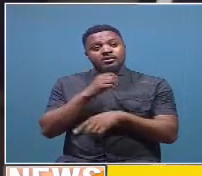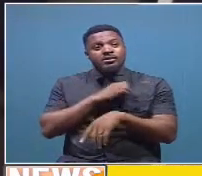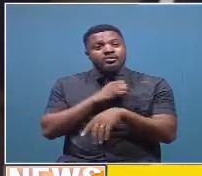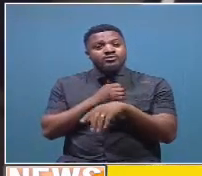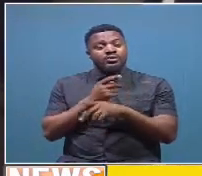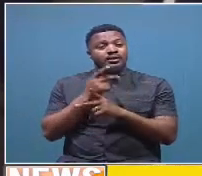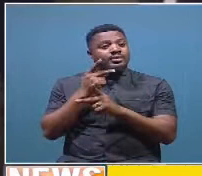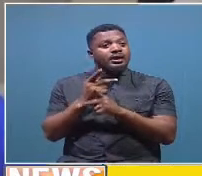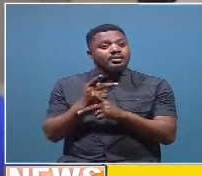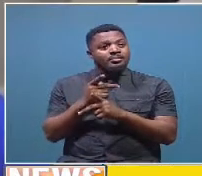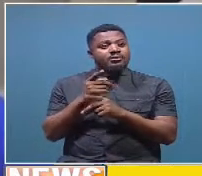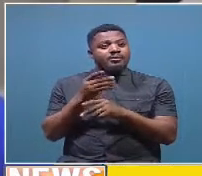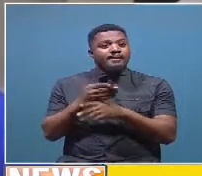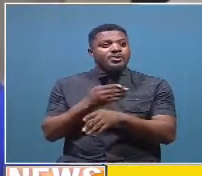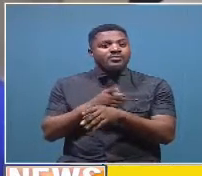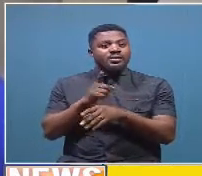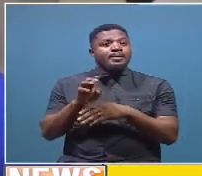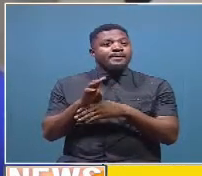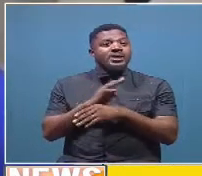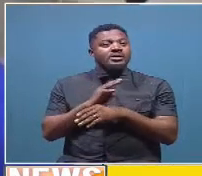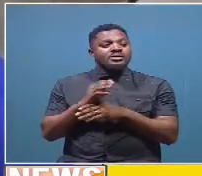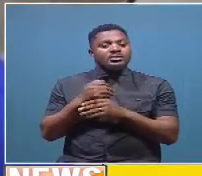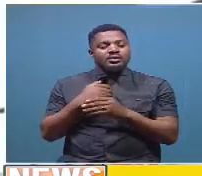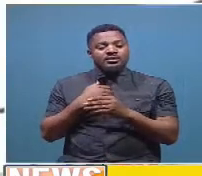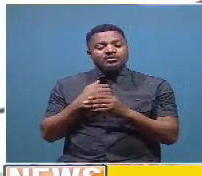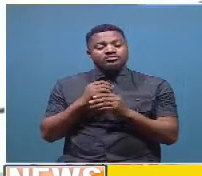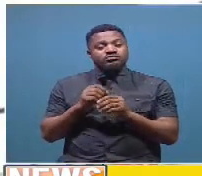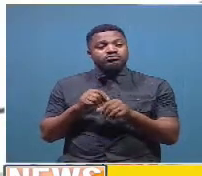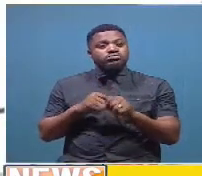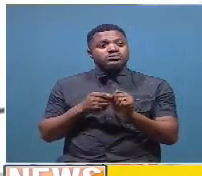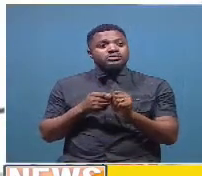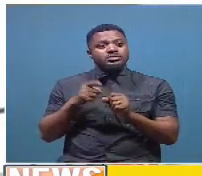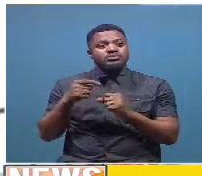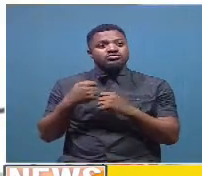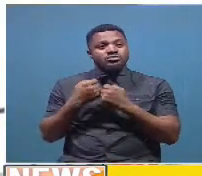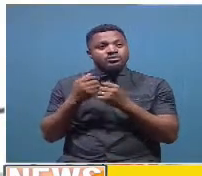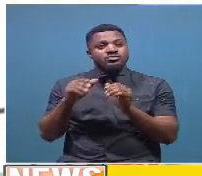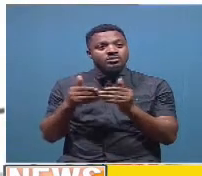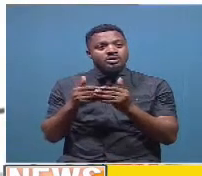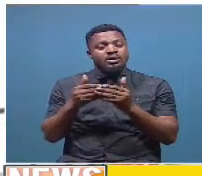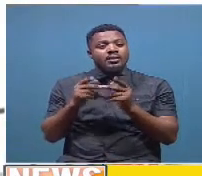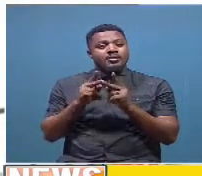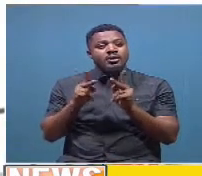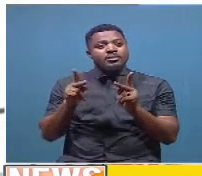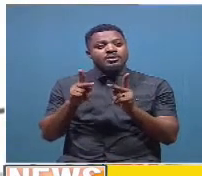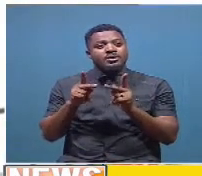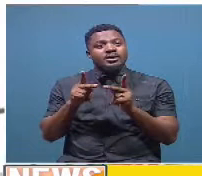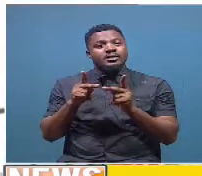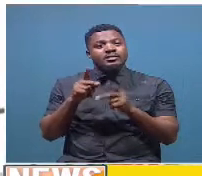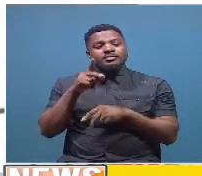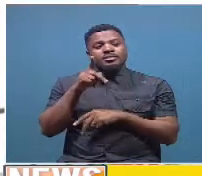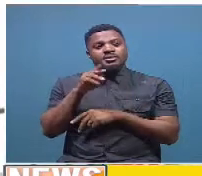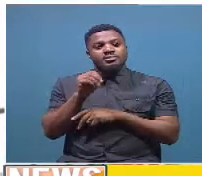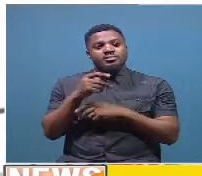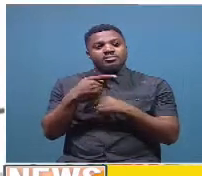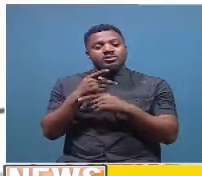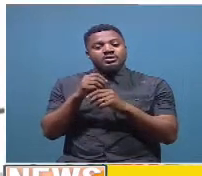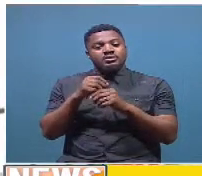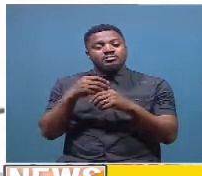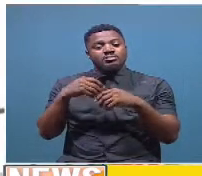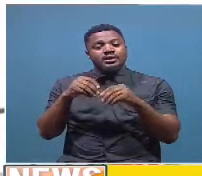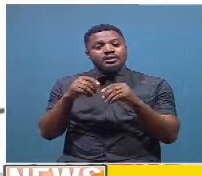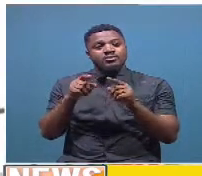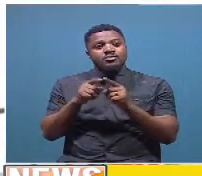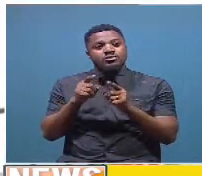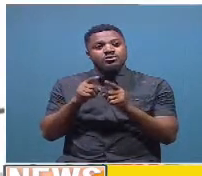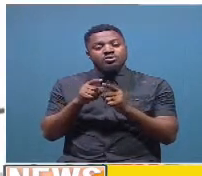to maintain and improve its business have been deployed. The drive to introduce the polymer-modified bitumen (PMB) product into the market, as well